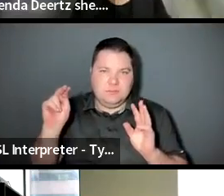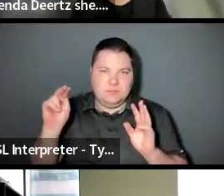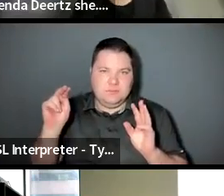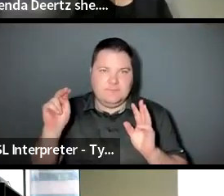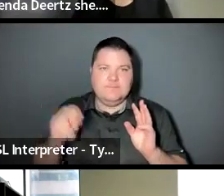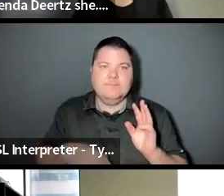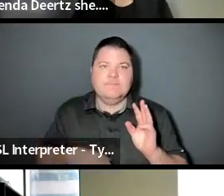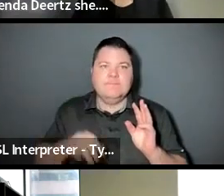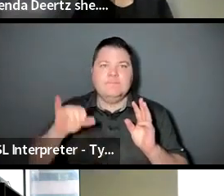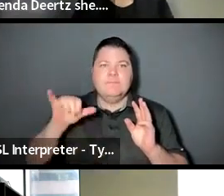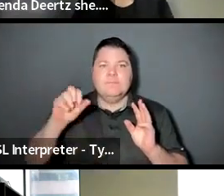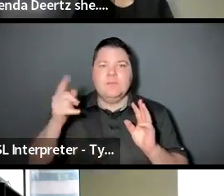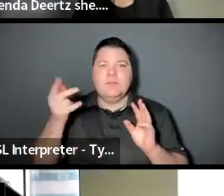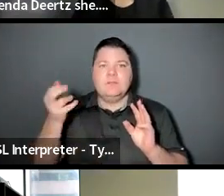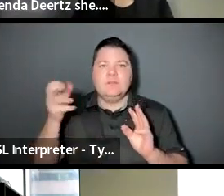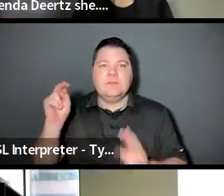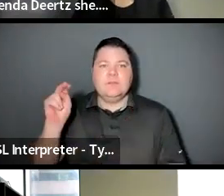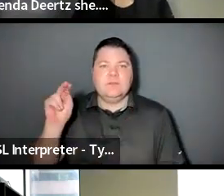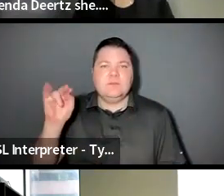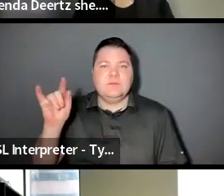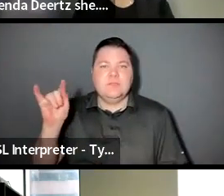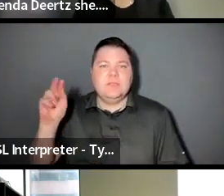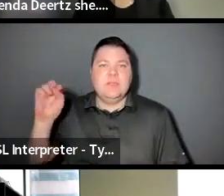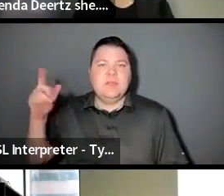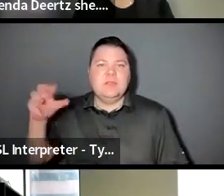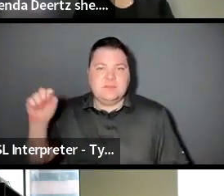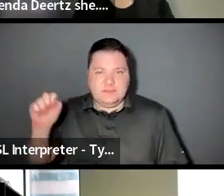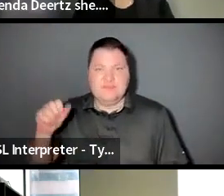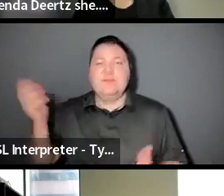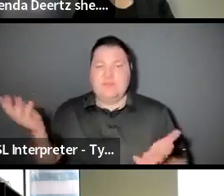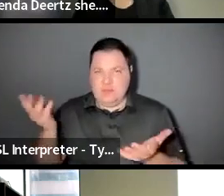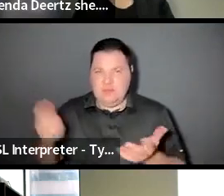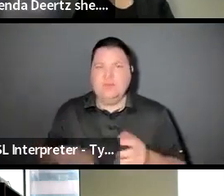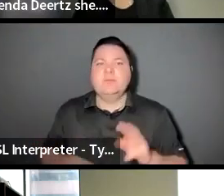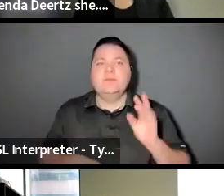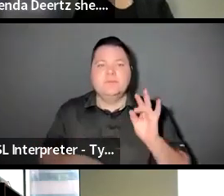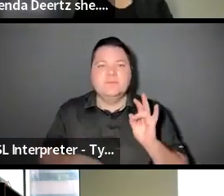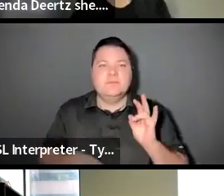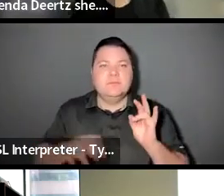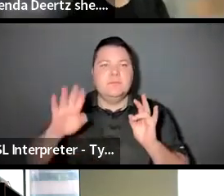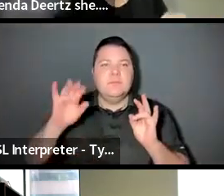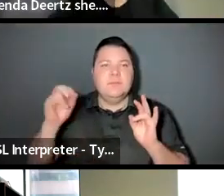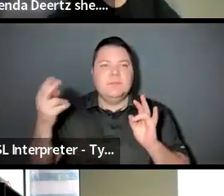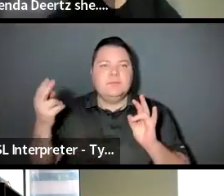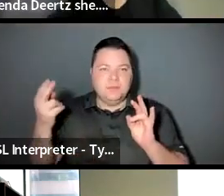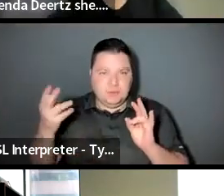Commissioner Jackson Jennings. Present. Commissioner Beach. Here.